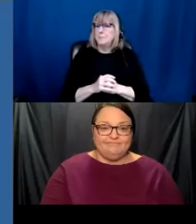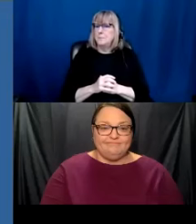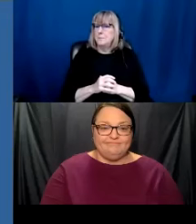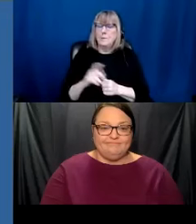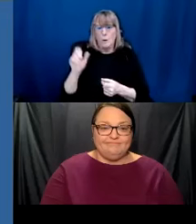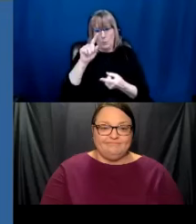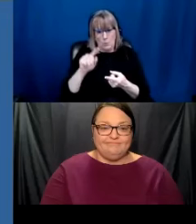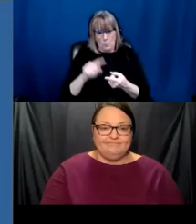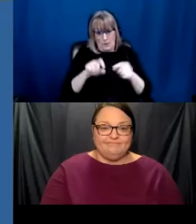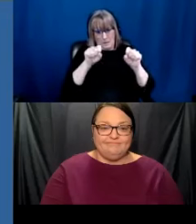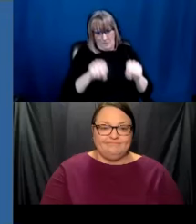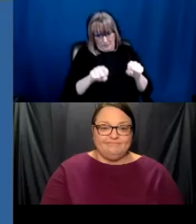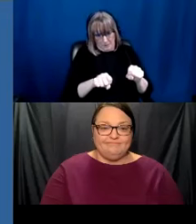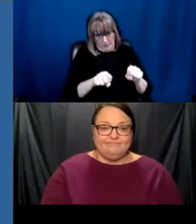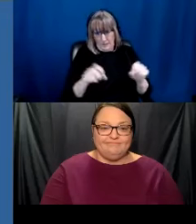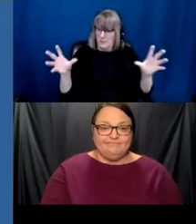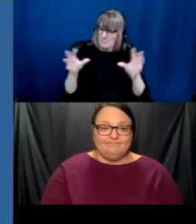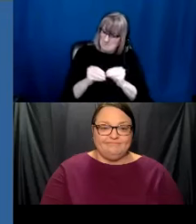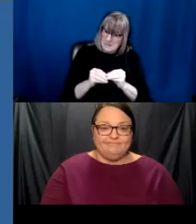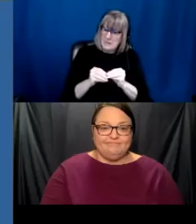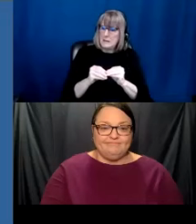indicó que podremos,